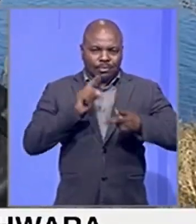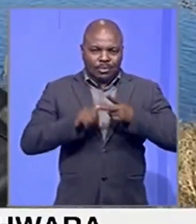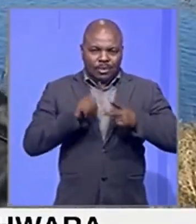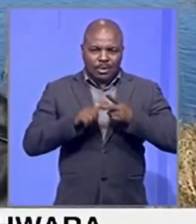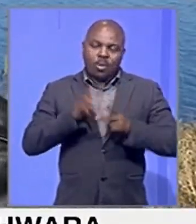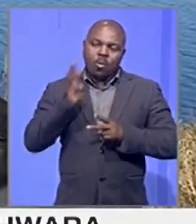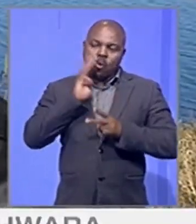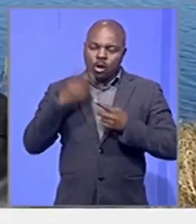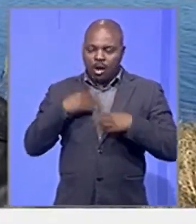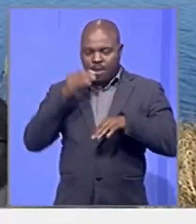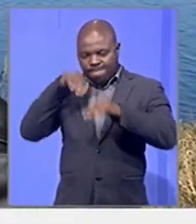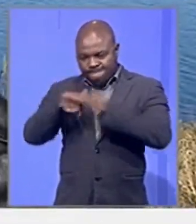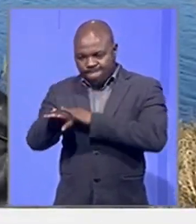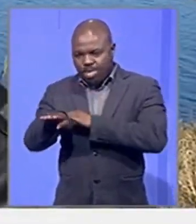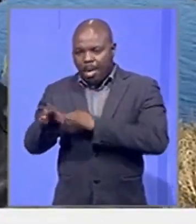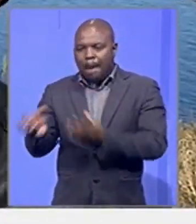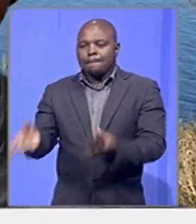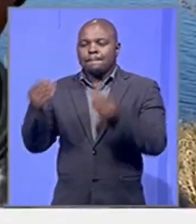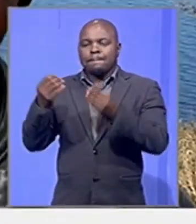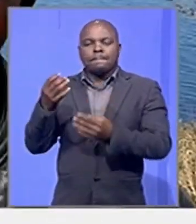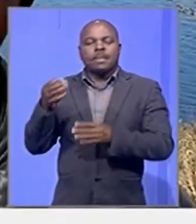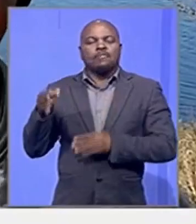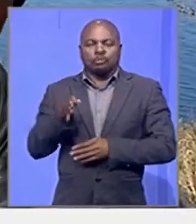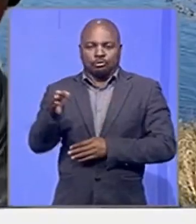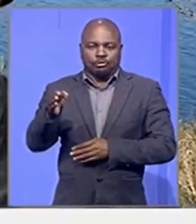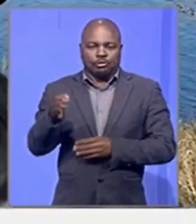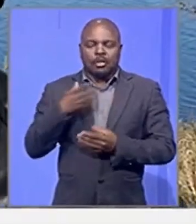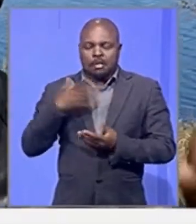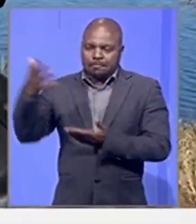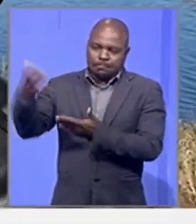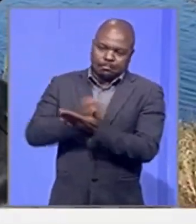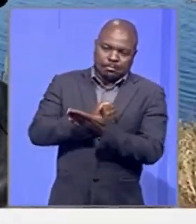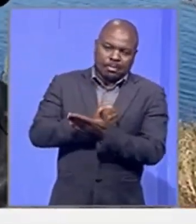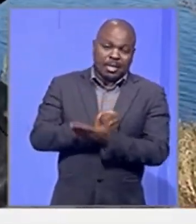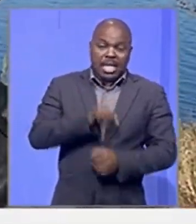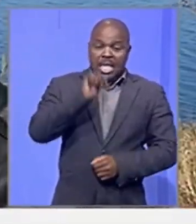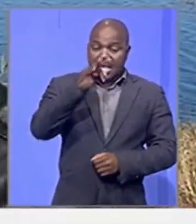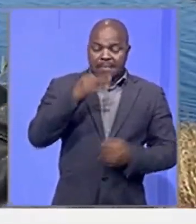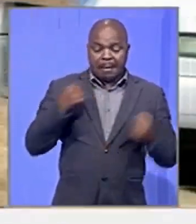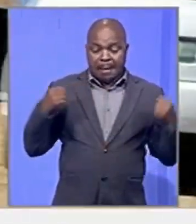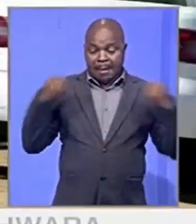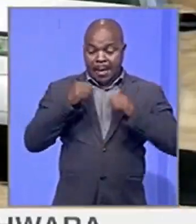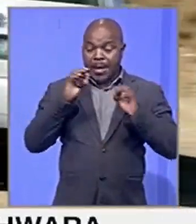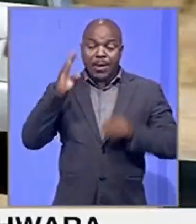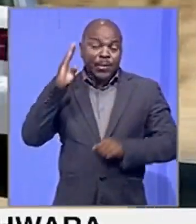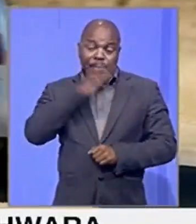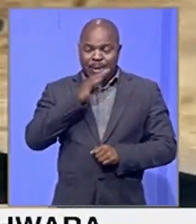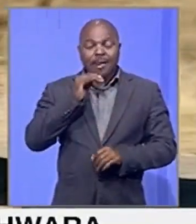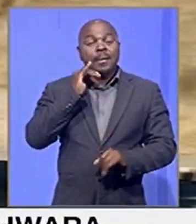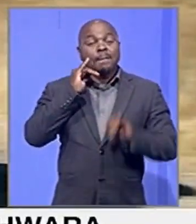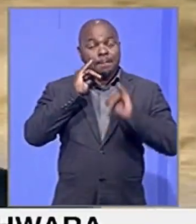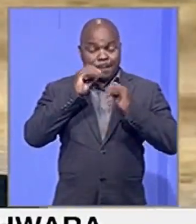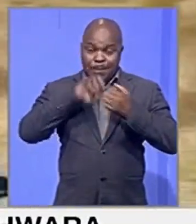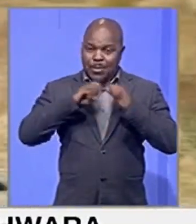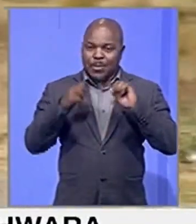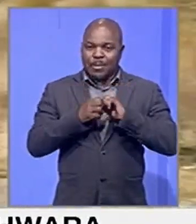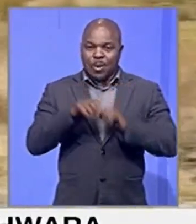di-fish. Ha ke sa tsenye safe jacket ke bothata because ha nka kry mistake